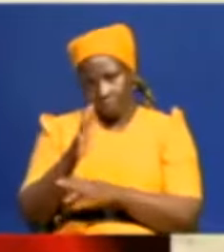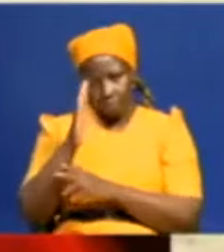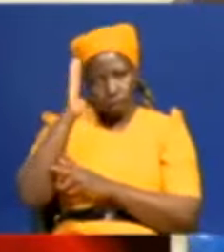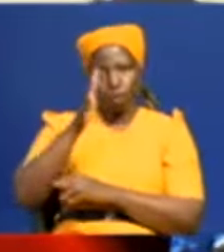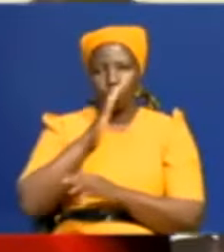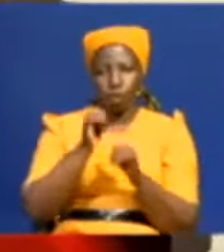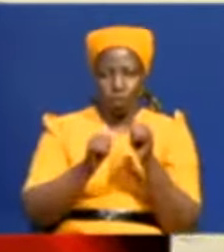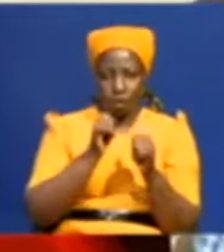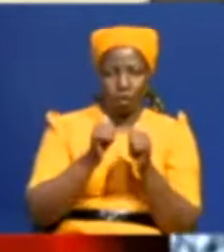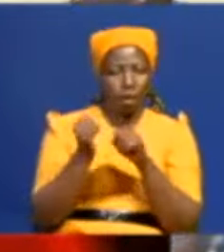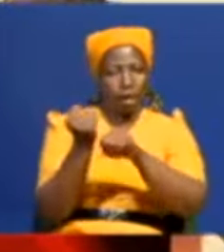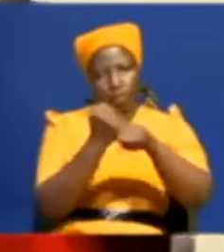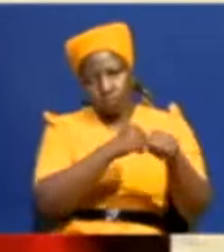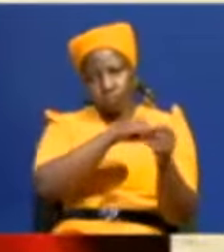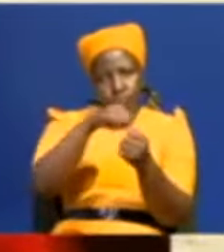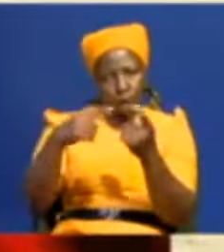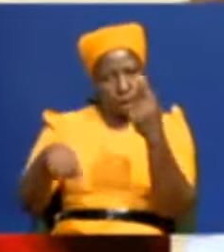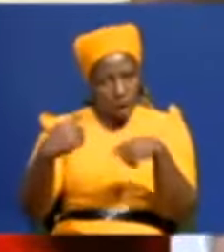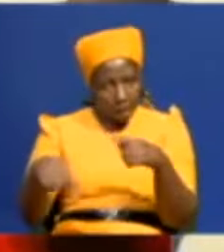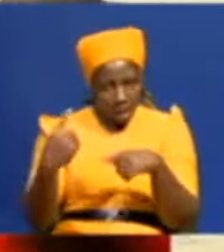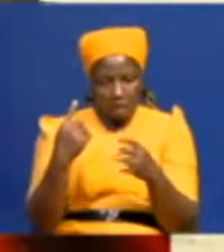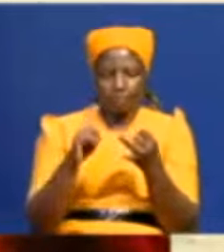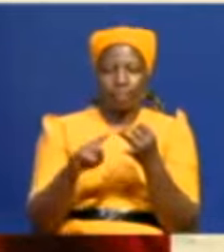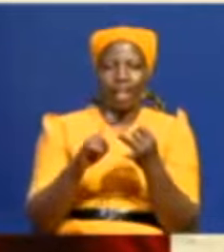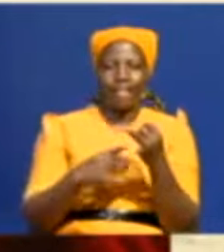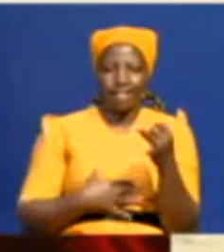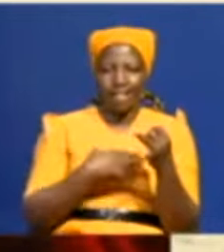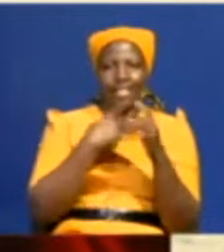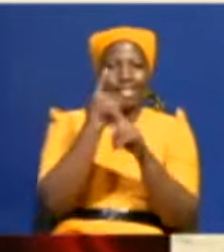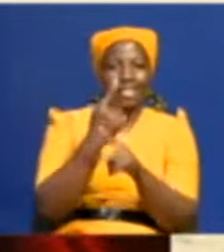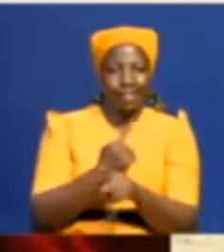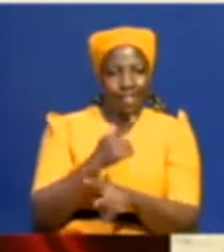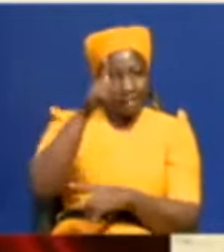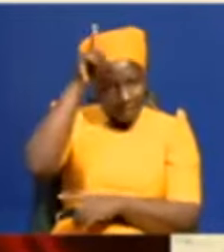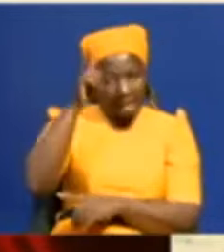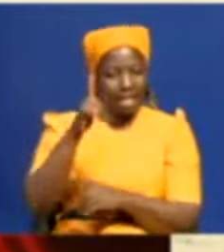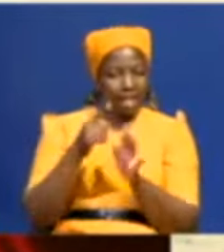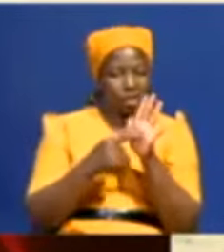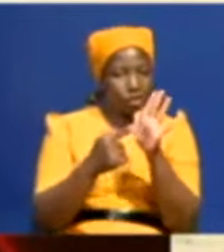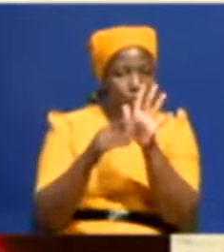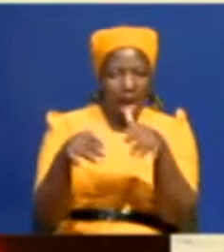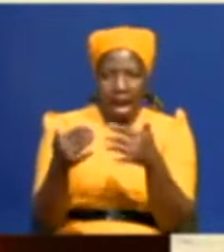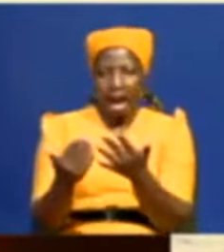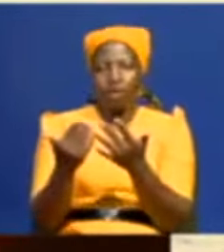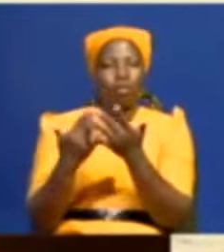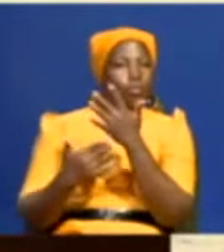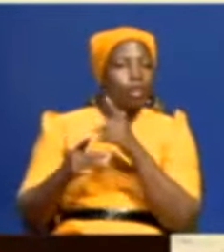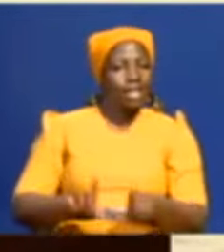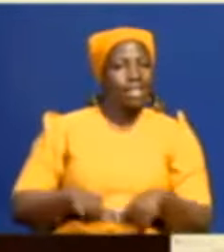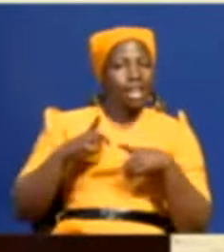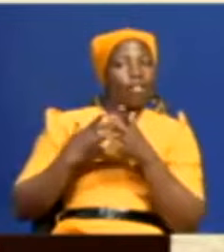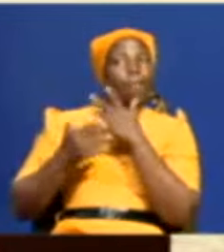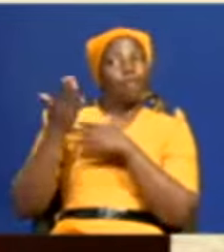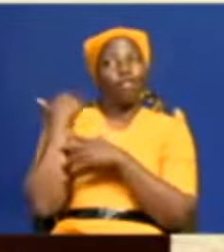We'll visit our cultural villages and showcase of how we used to live through present life. We have the